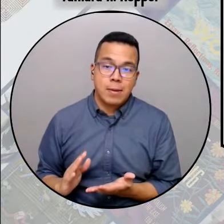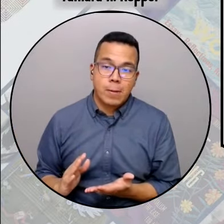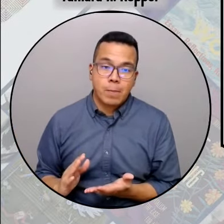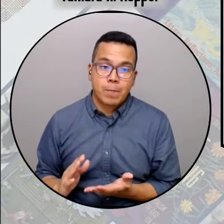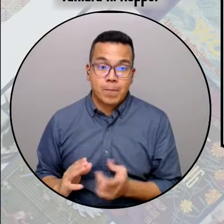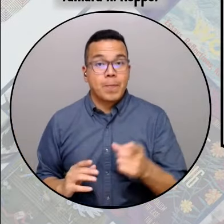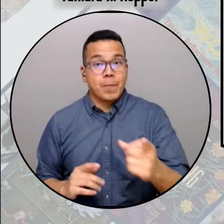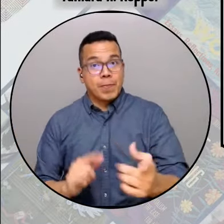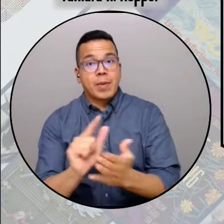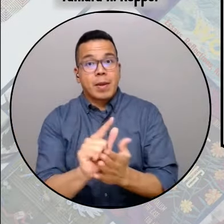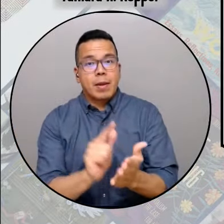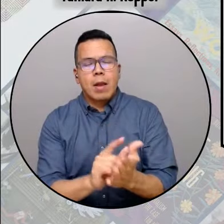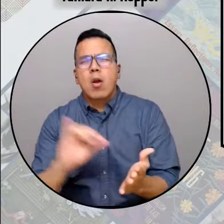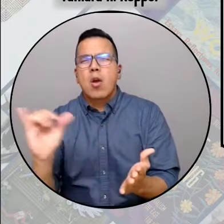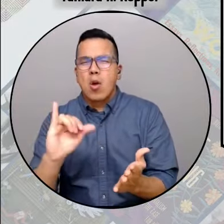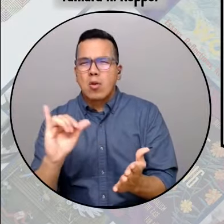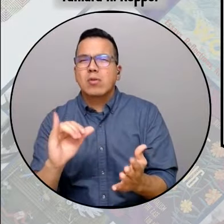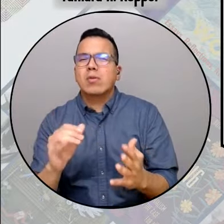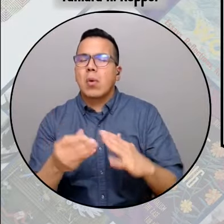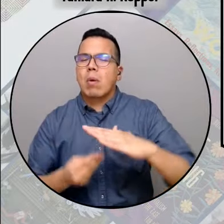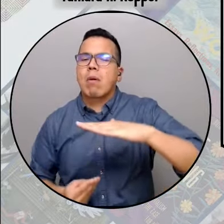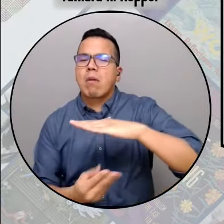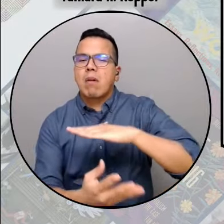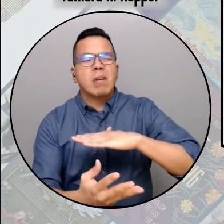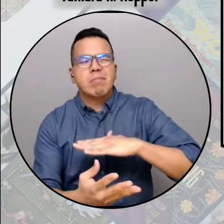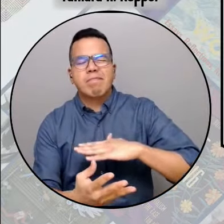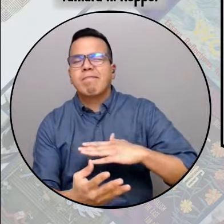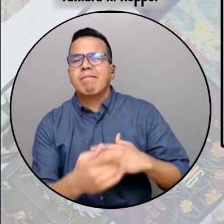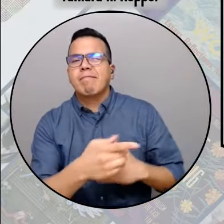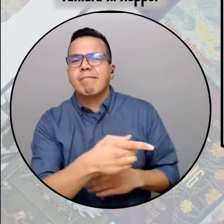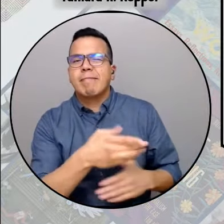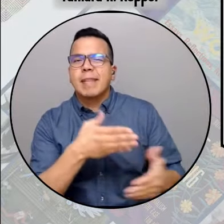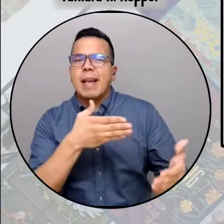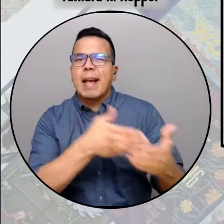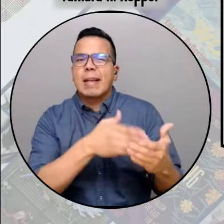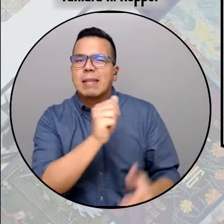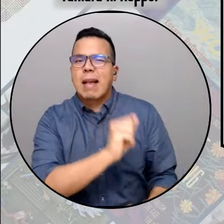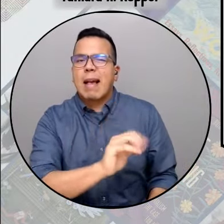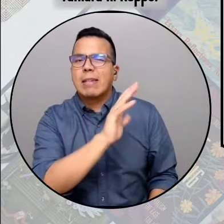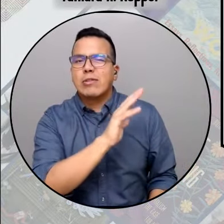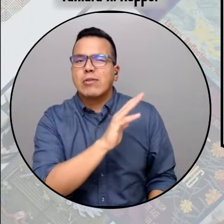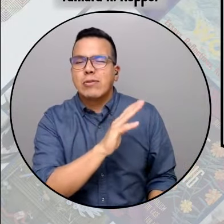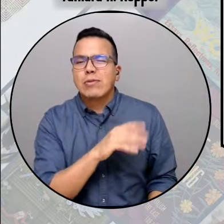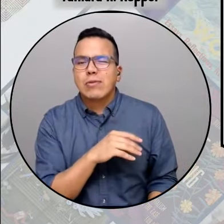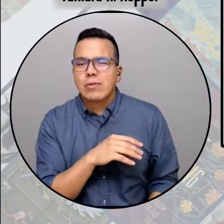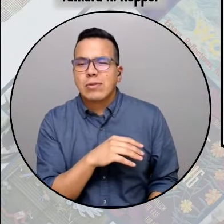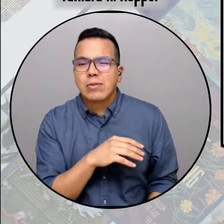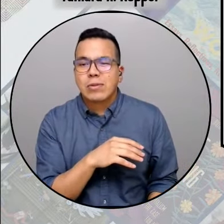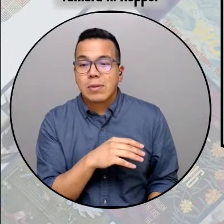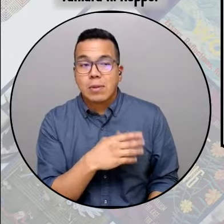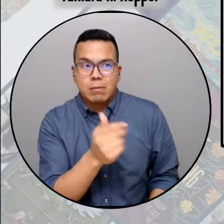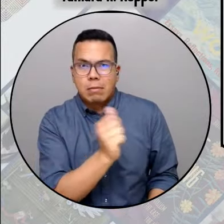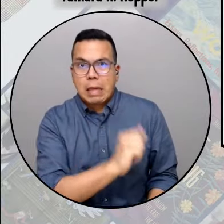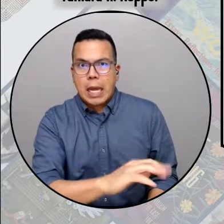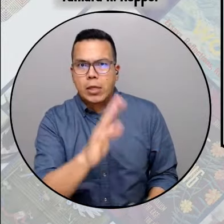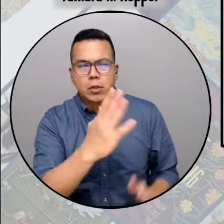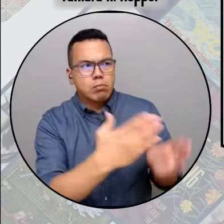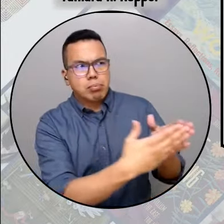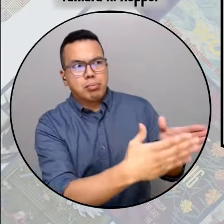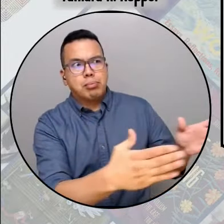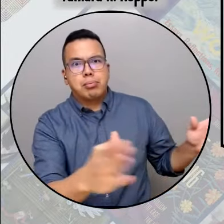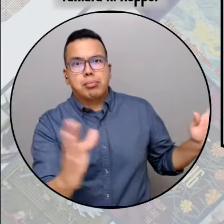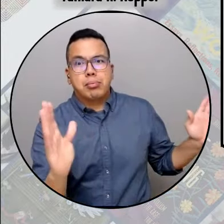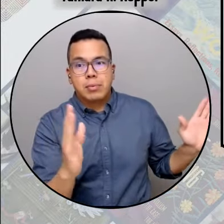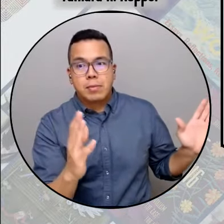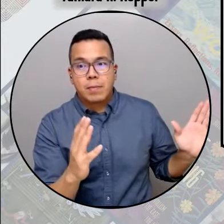reinforced anti-Asian immigration laws, and anti-Asian being very expansive in terms of a range of Asian ethnic groups, some of whom might not even look at